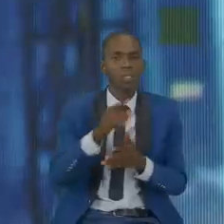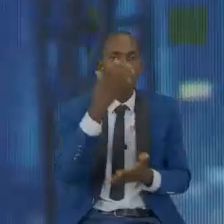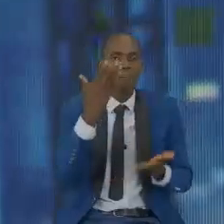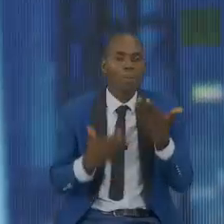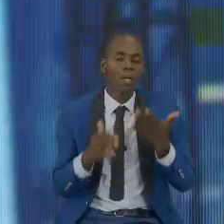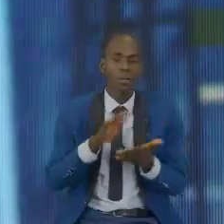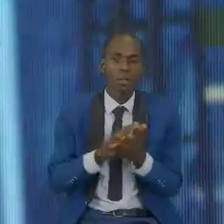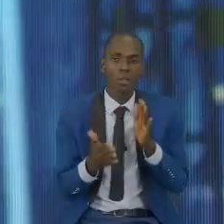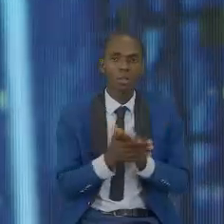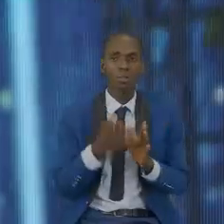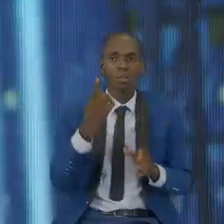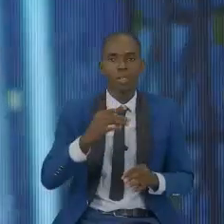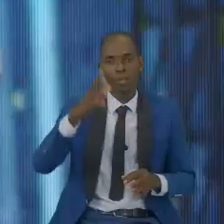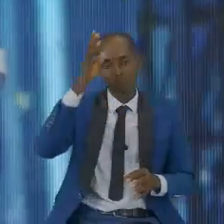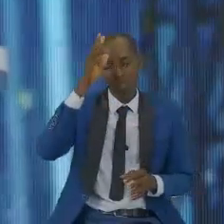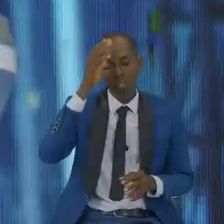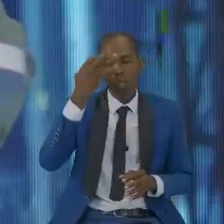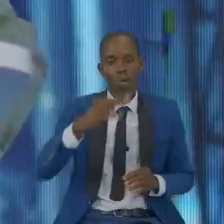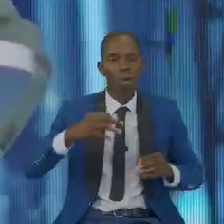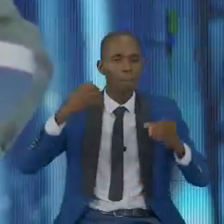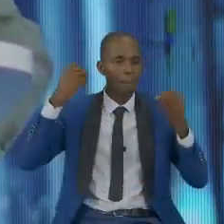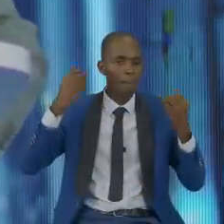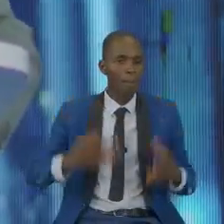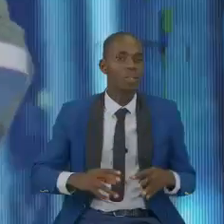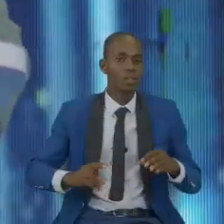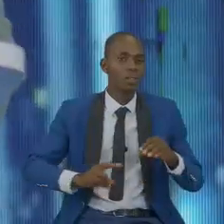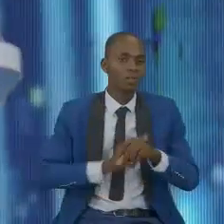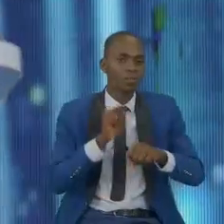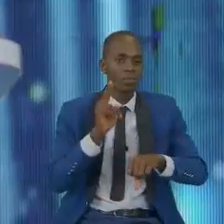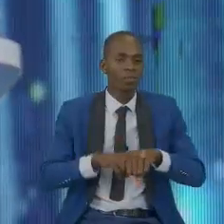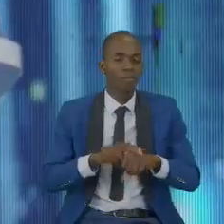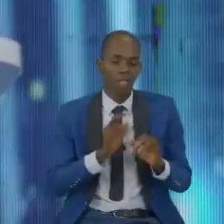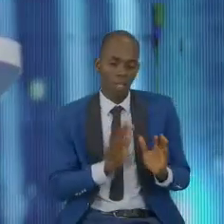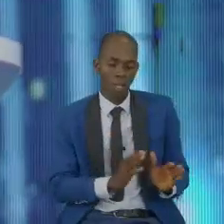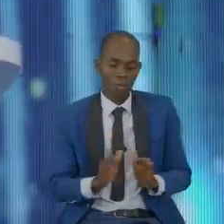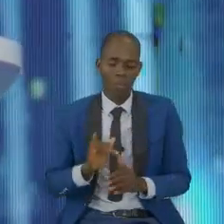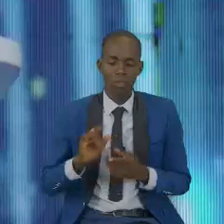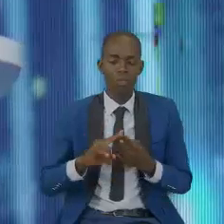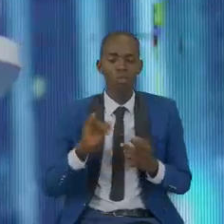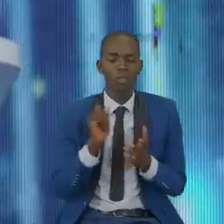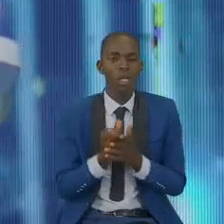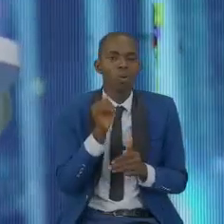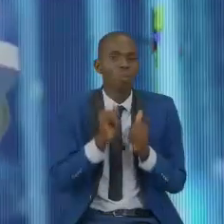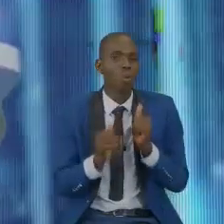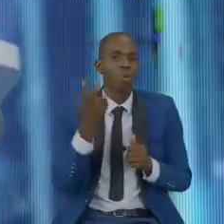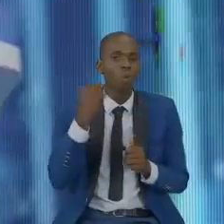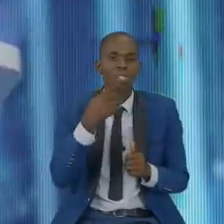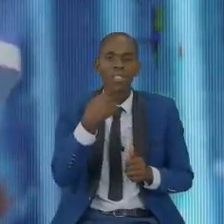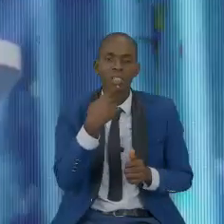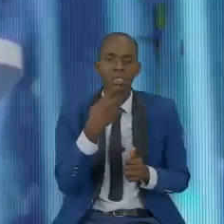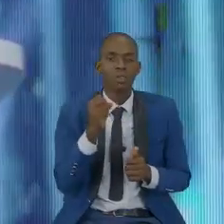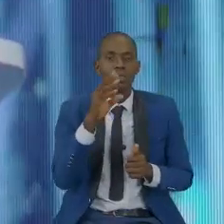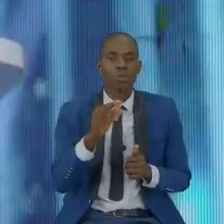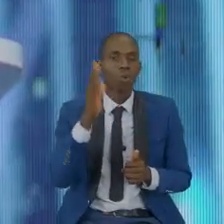father of many nations according to that which was spoken, so